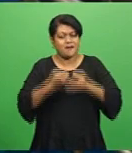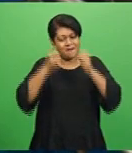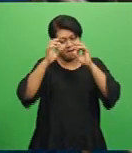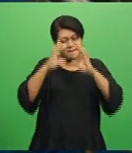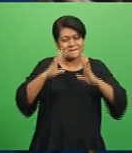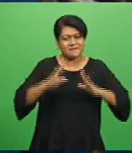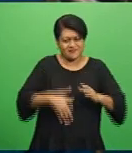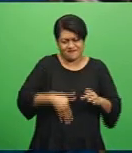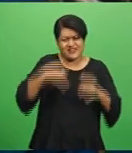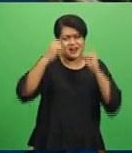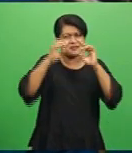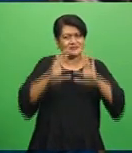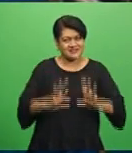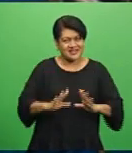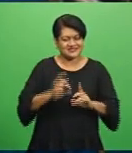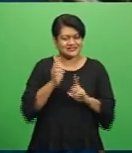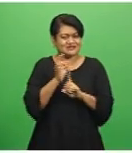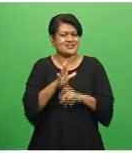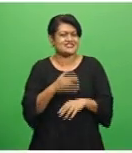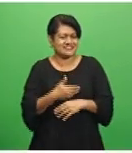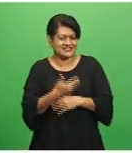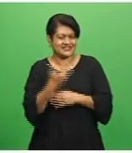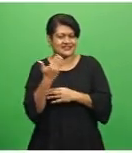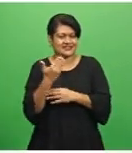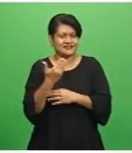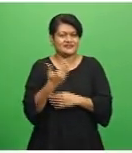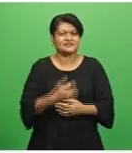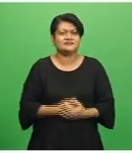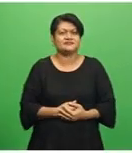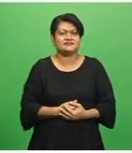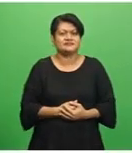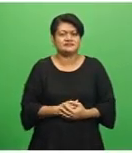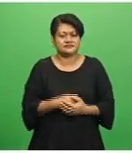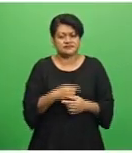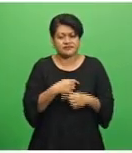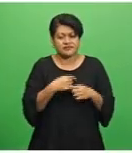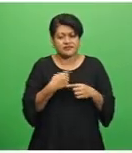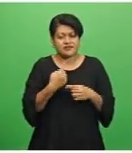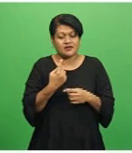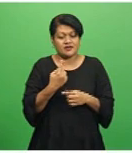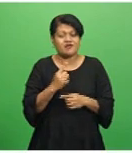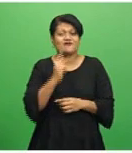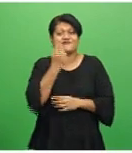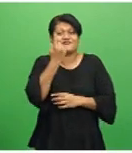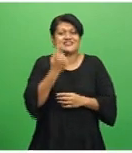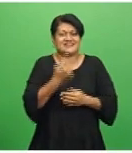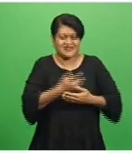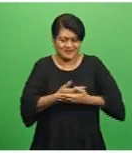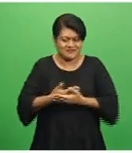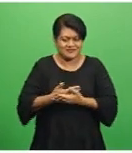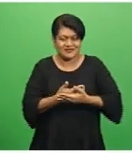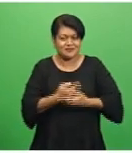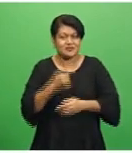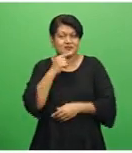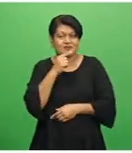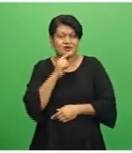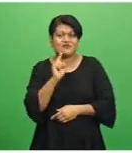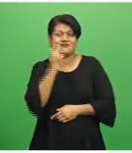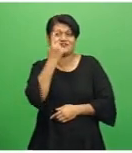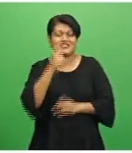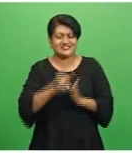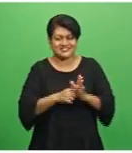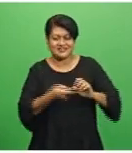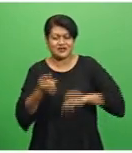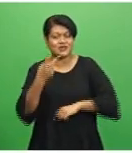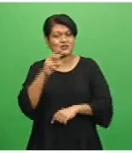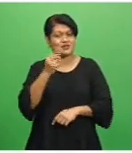this special day. I really feel proud to have our first baby boy on 1st of January